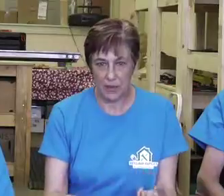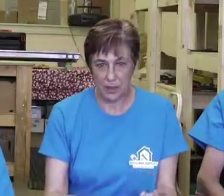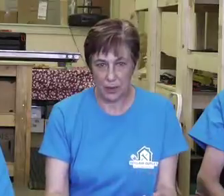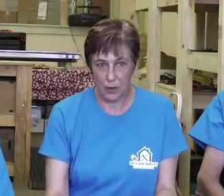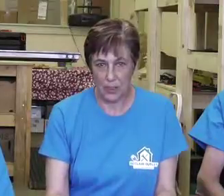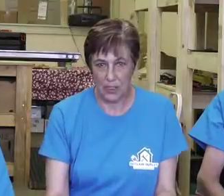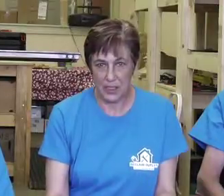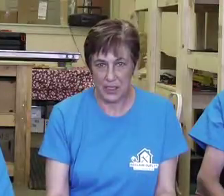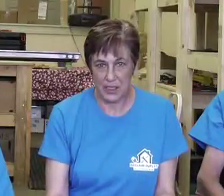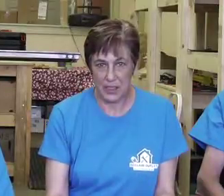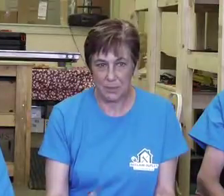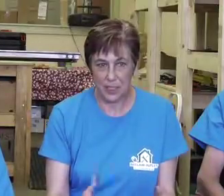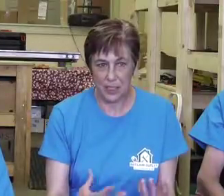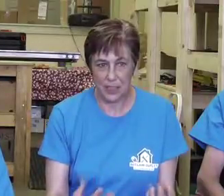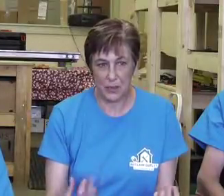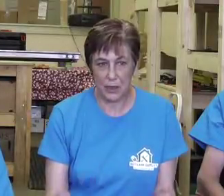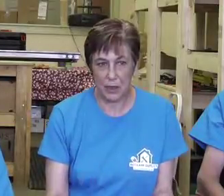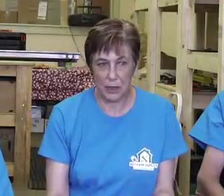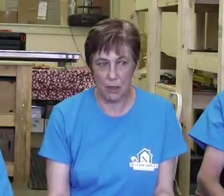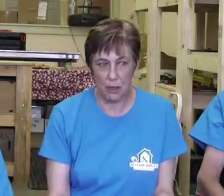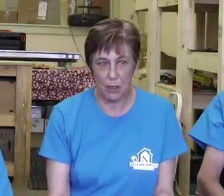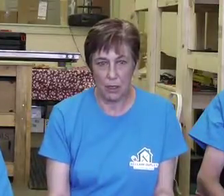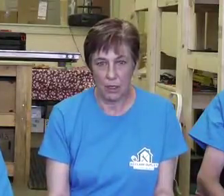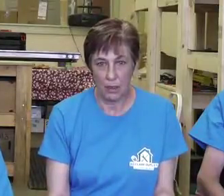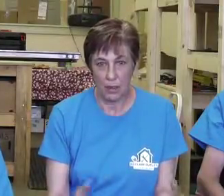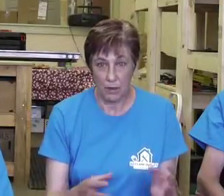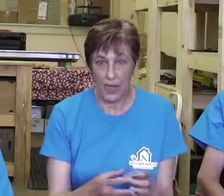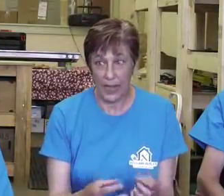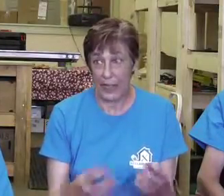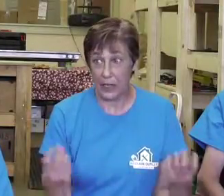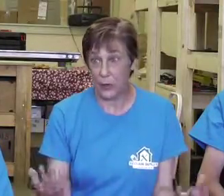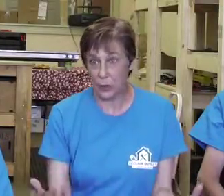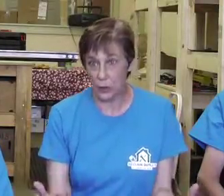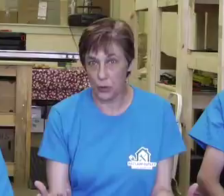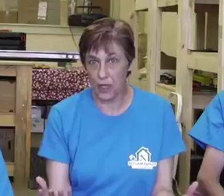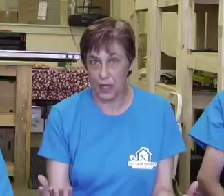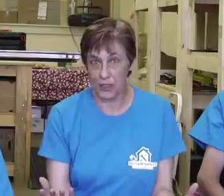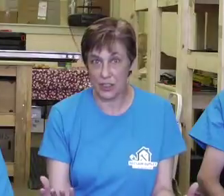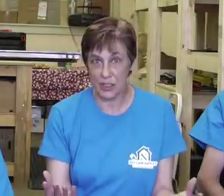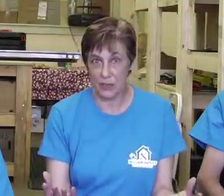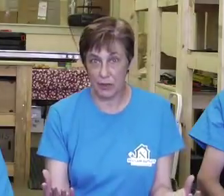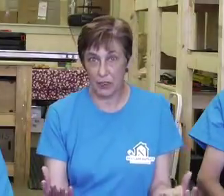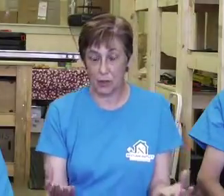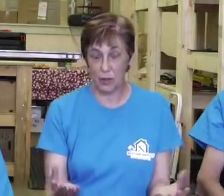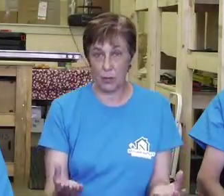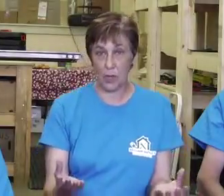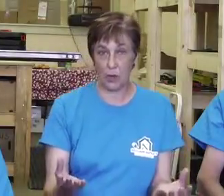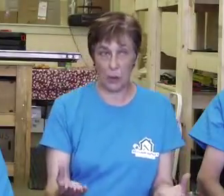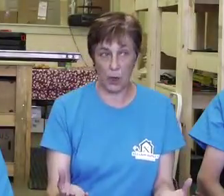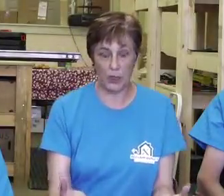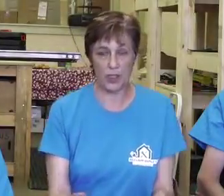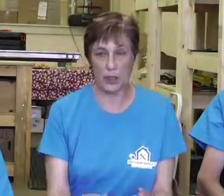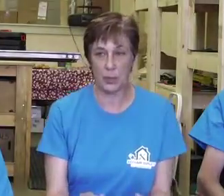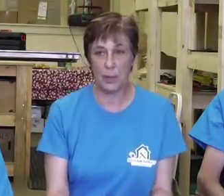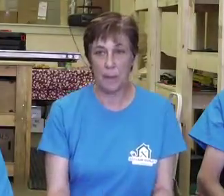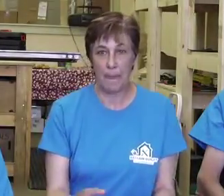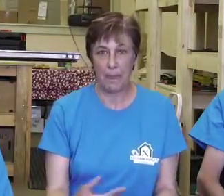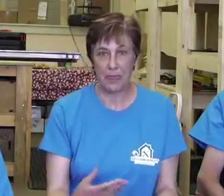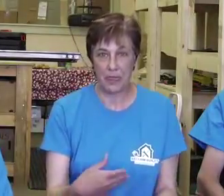starting their own business is because we are a group and not just individual or